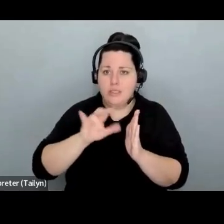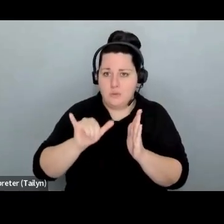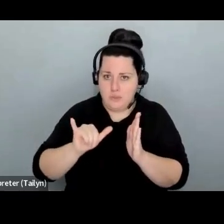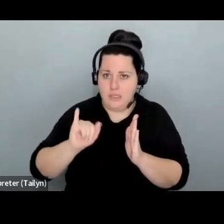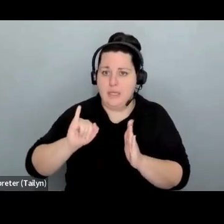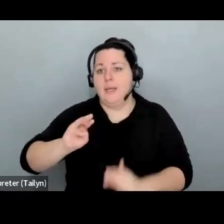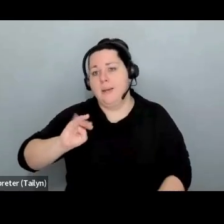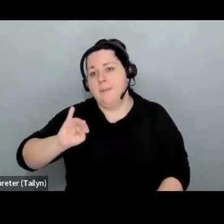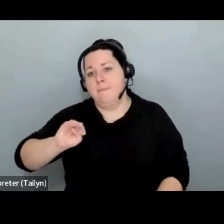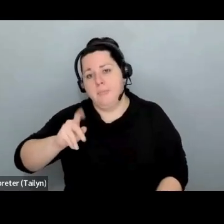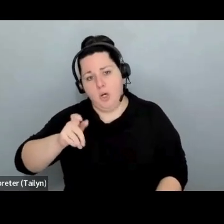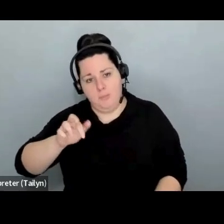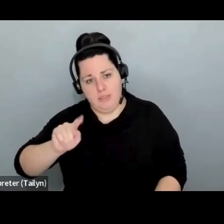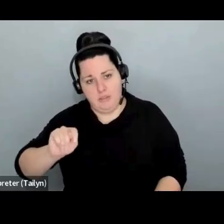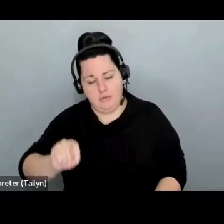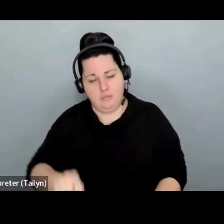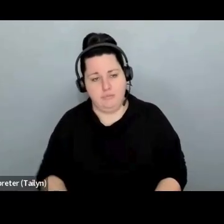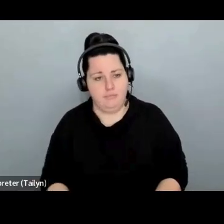impairment.